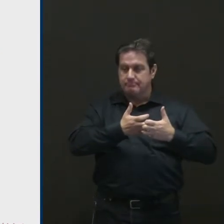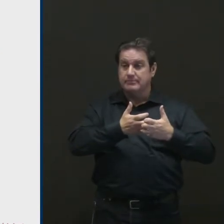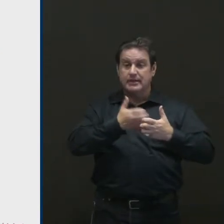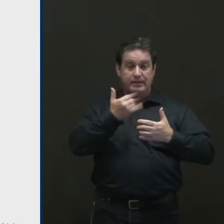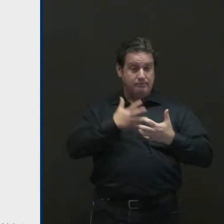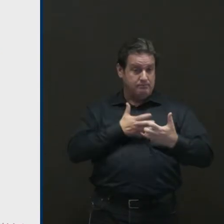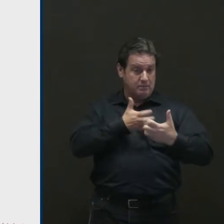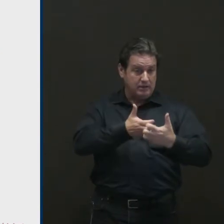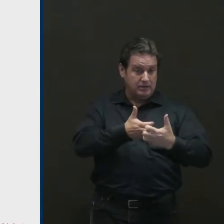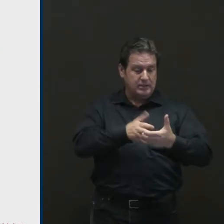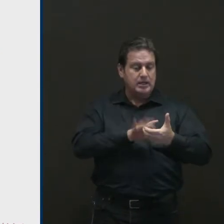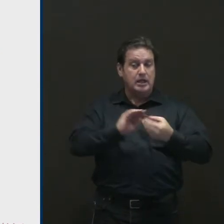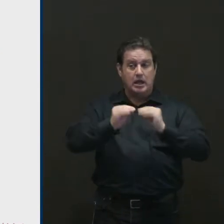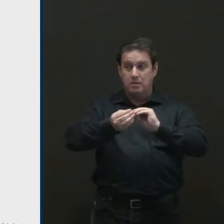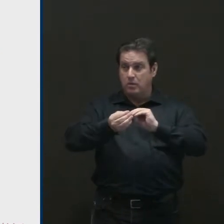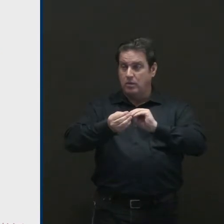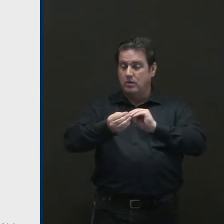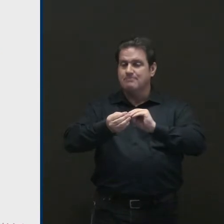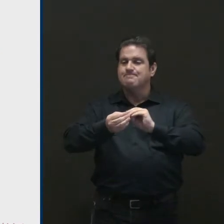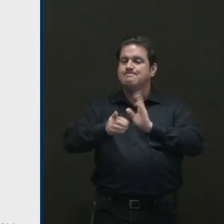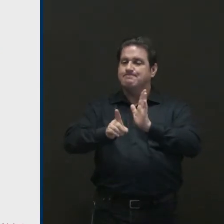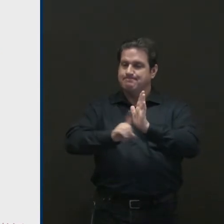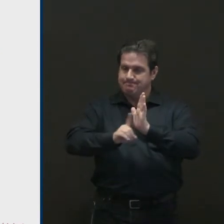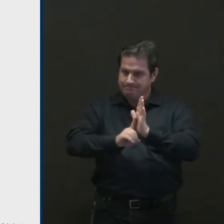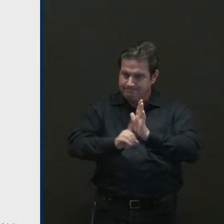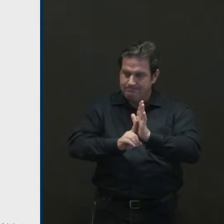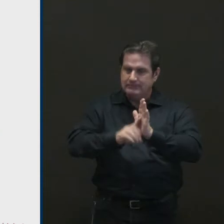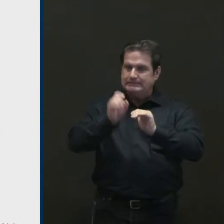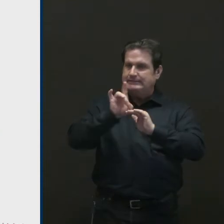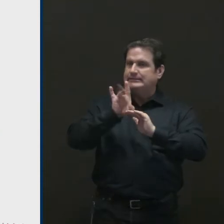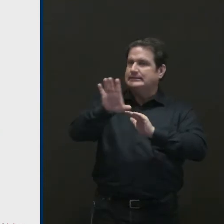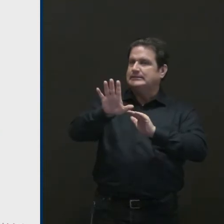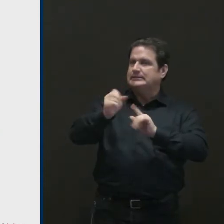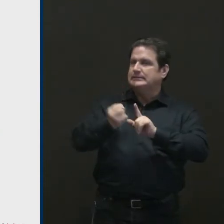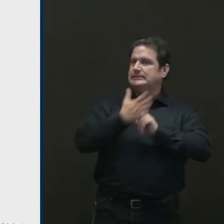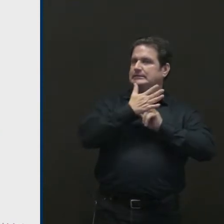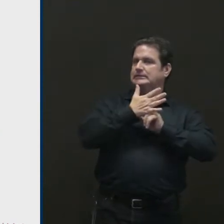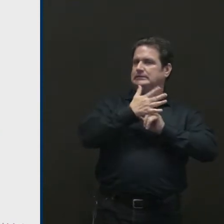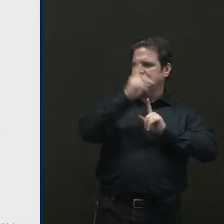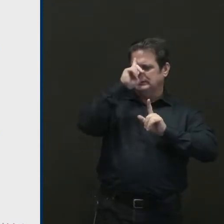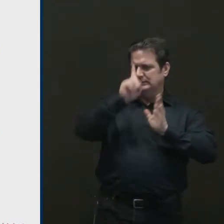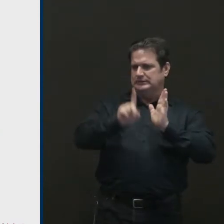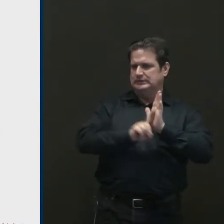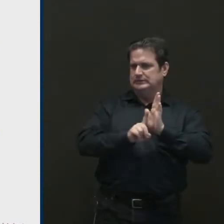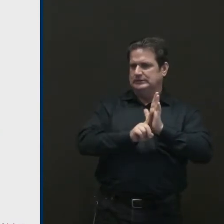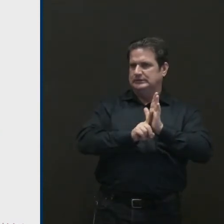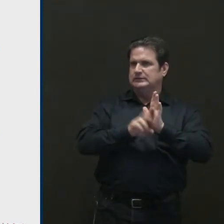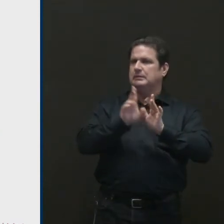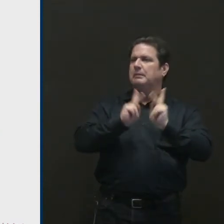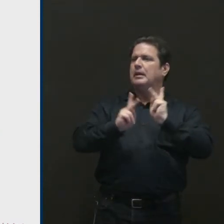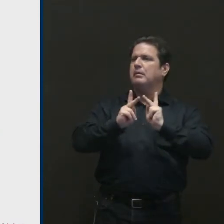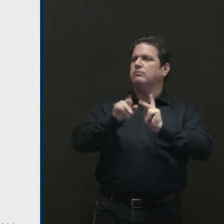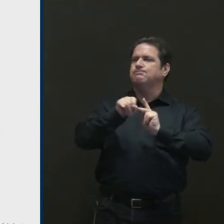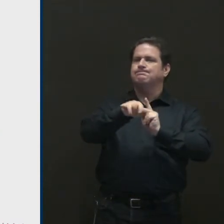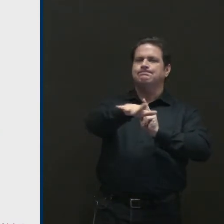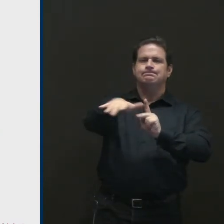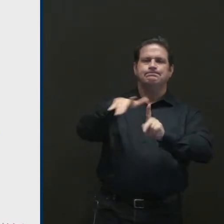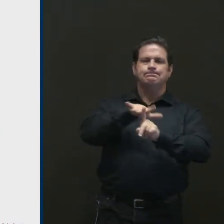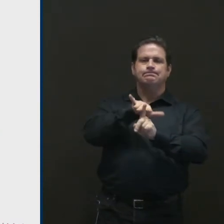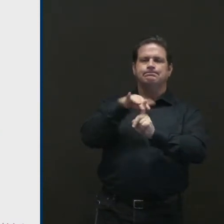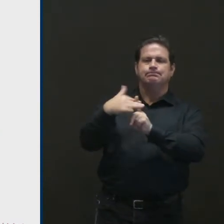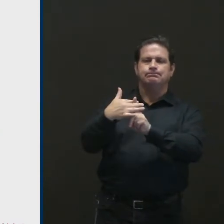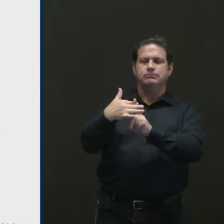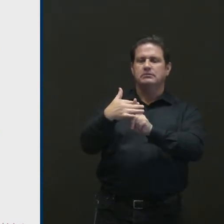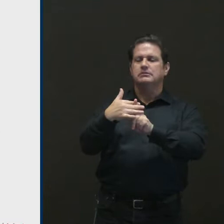there's a match, the COVID Alert DE app will then send an exposure notification alert to those individual app users,